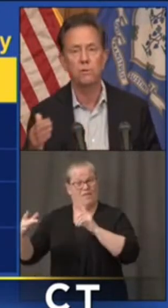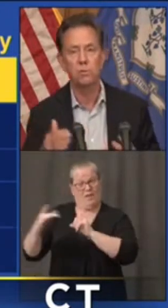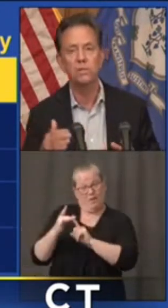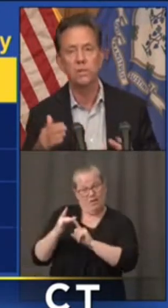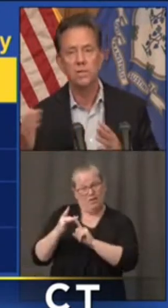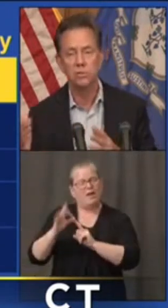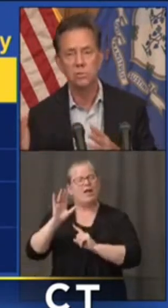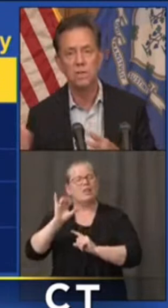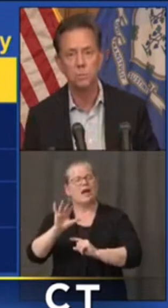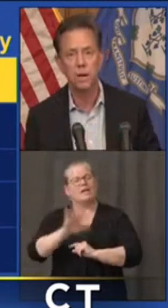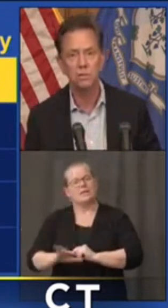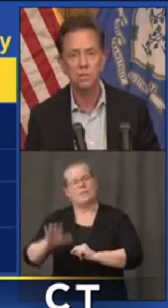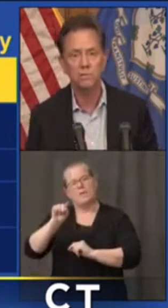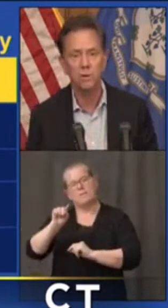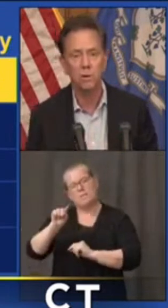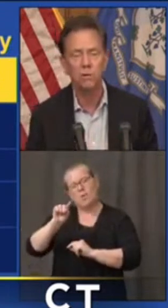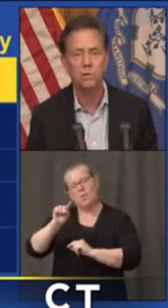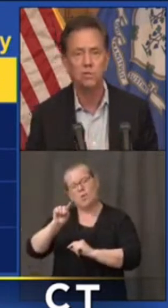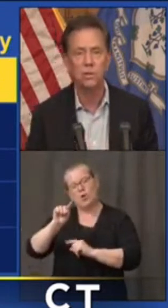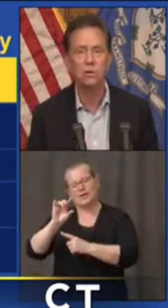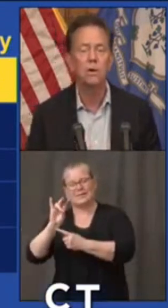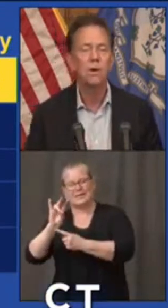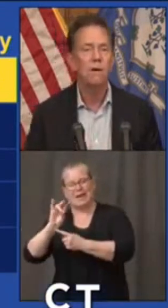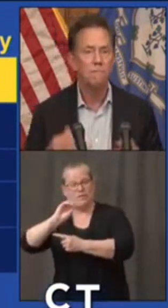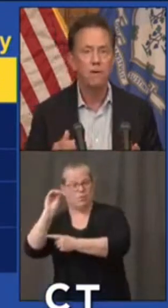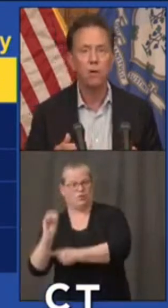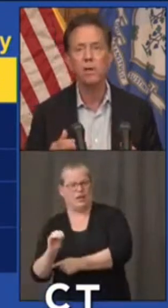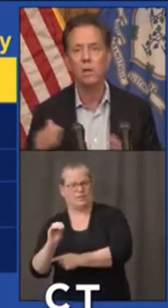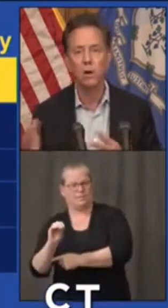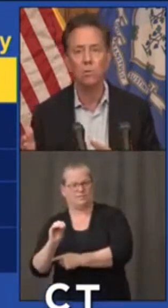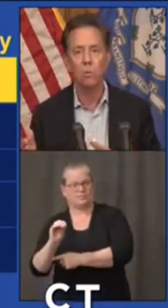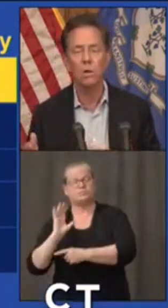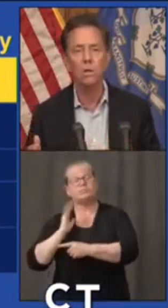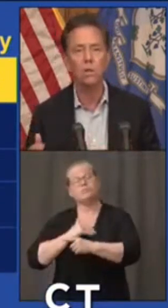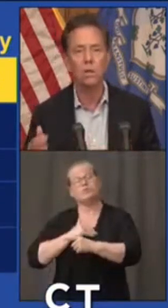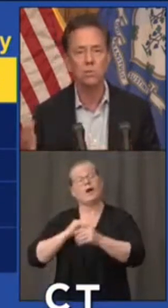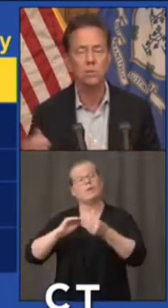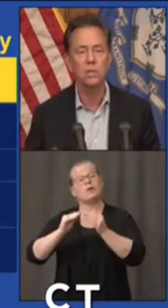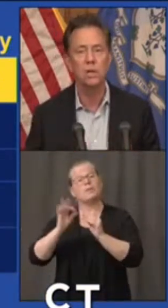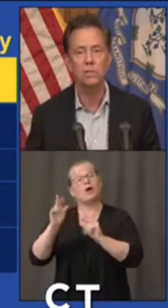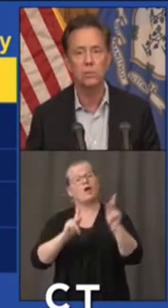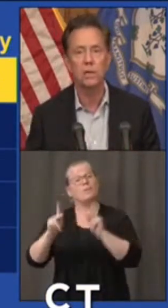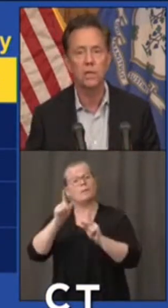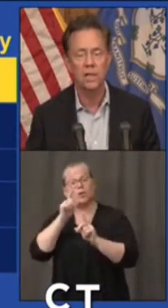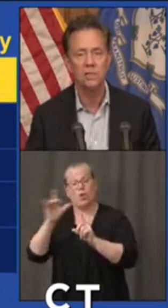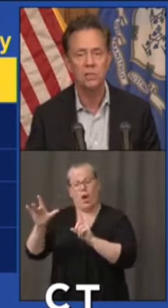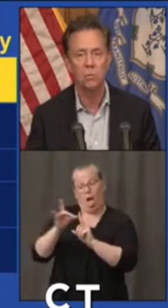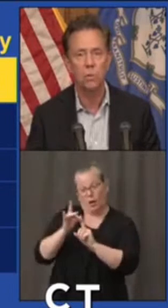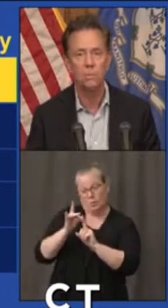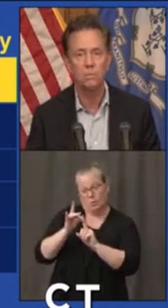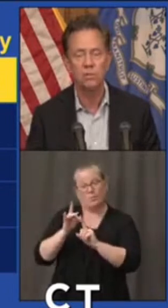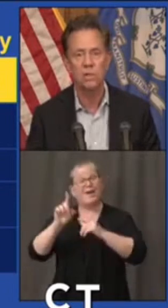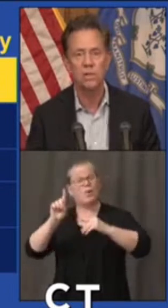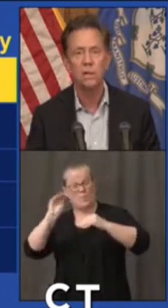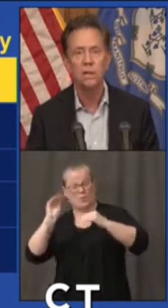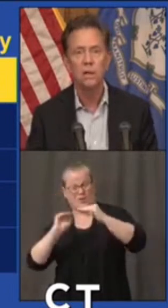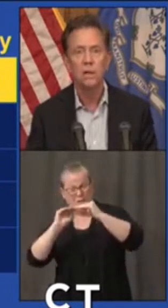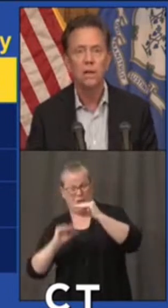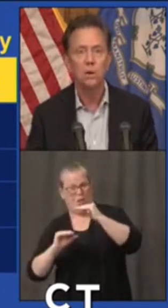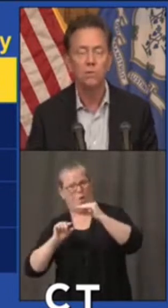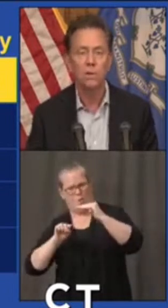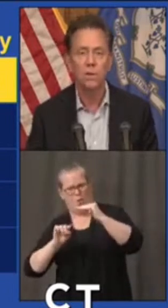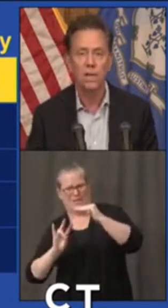of folks we test to test positive for kovat is still very low one of the lowest in the country in less than 1% and